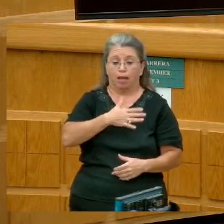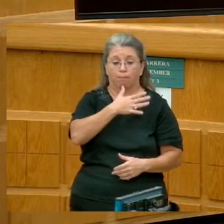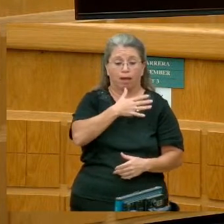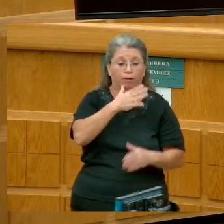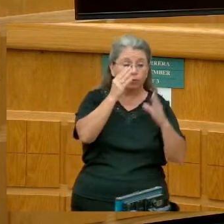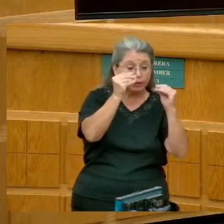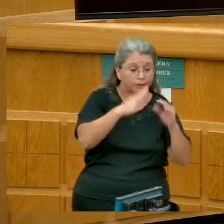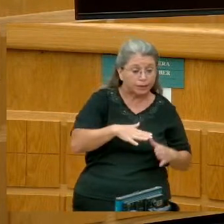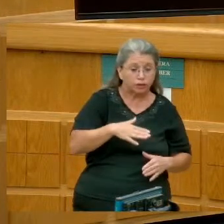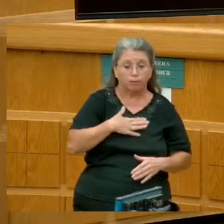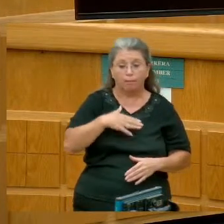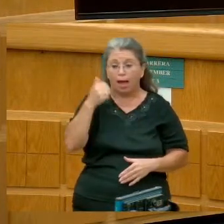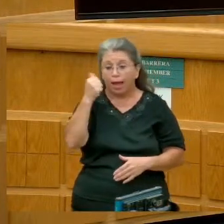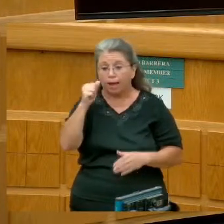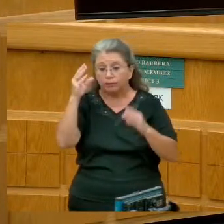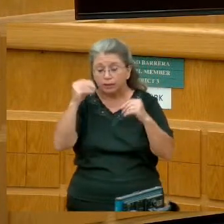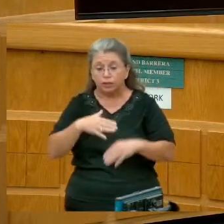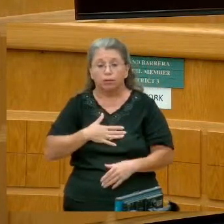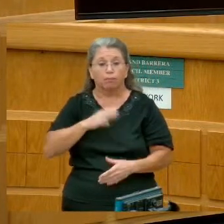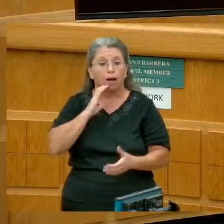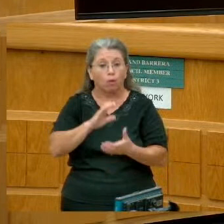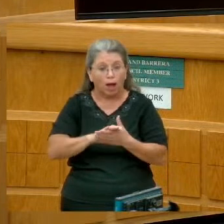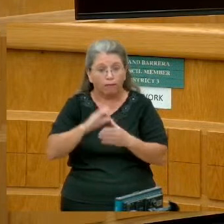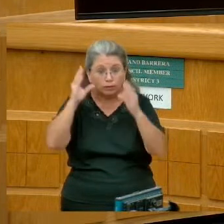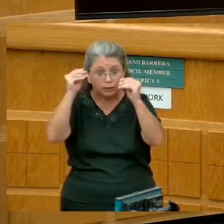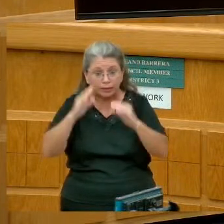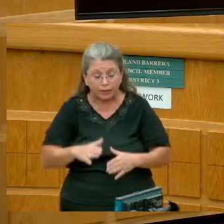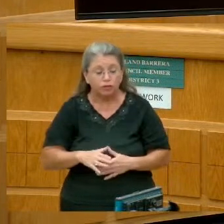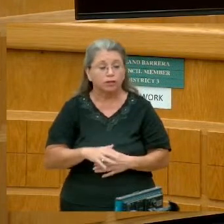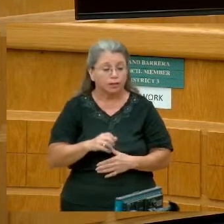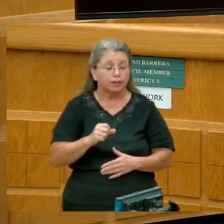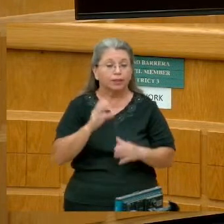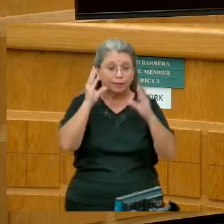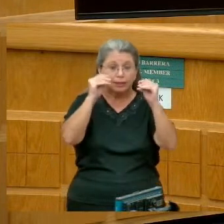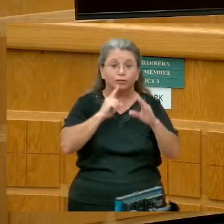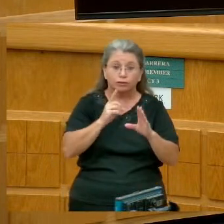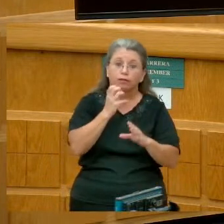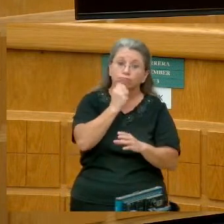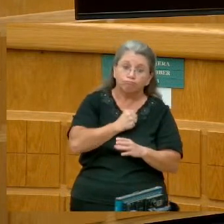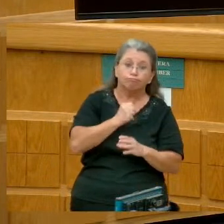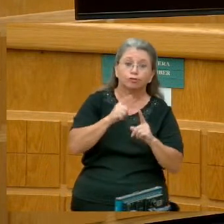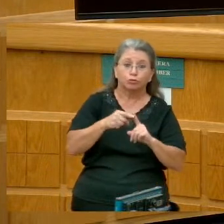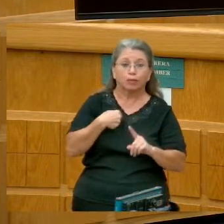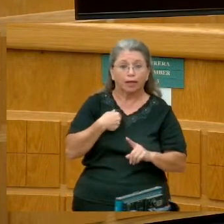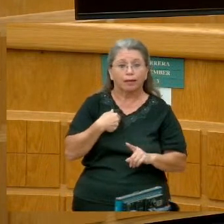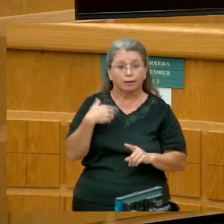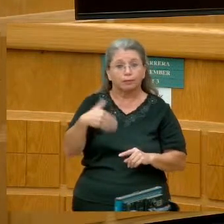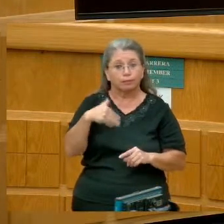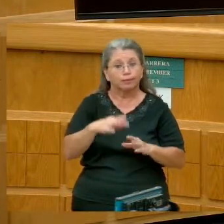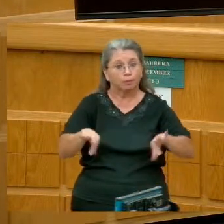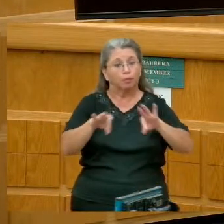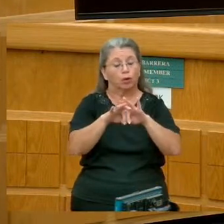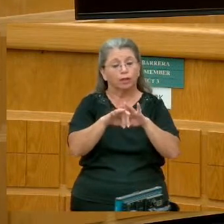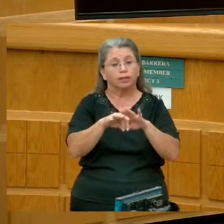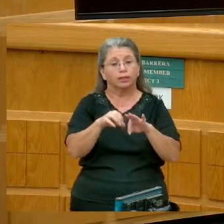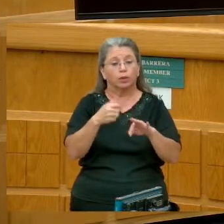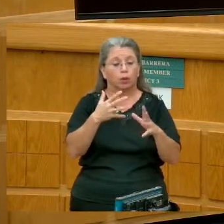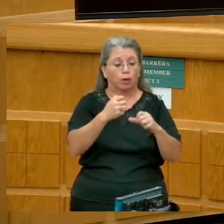was a teacher, whose wife is a teacher. So teachers are important to me, and we want to protect the